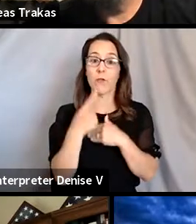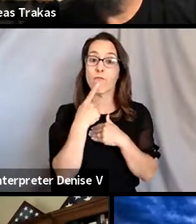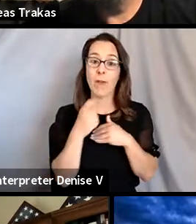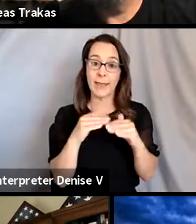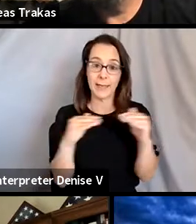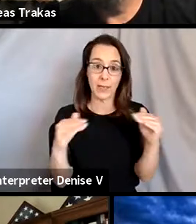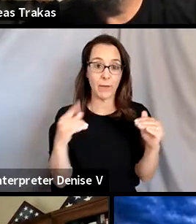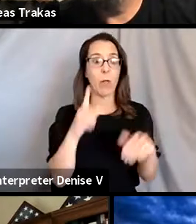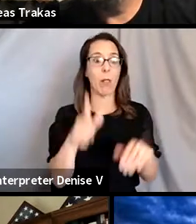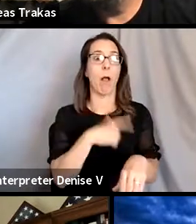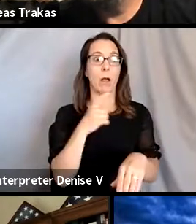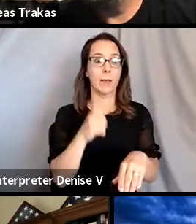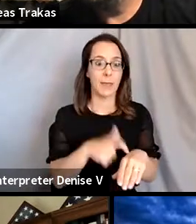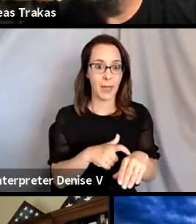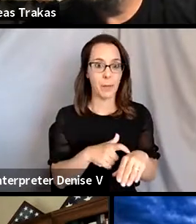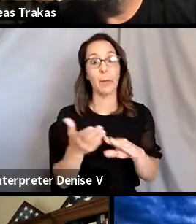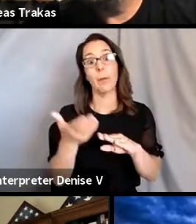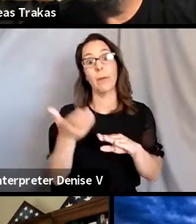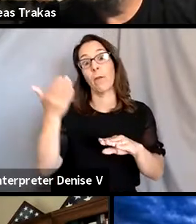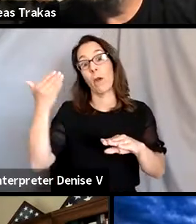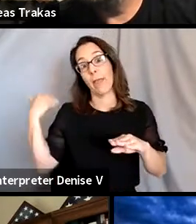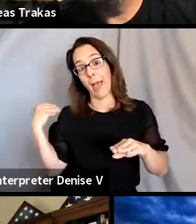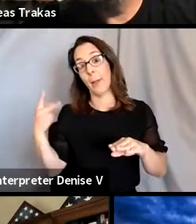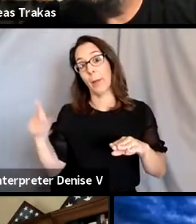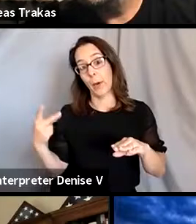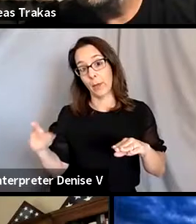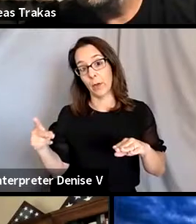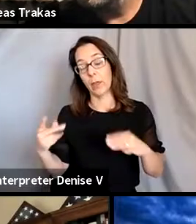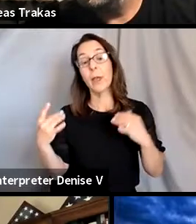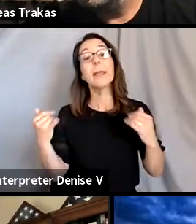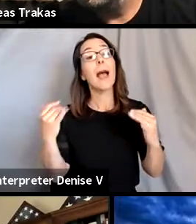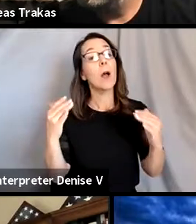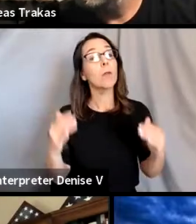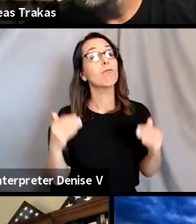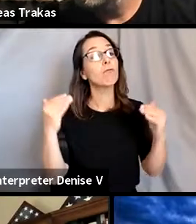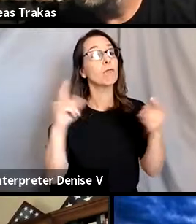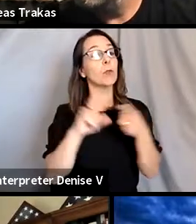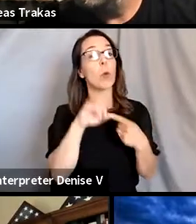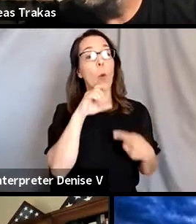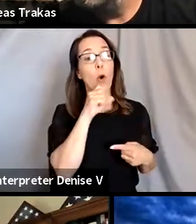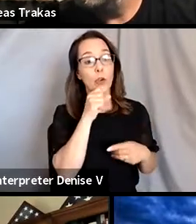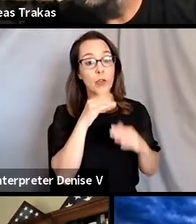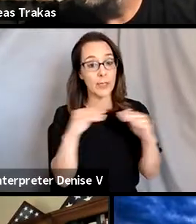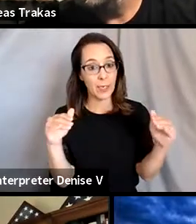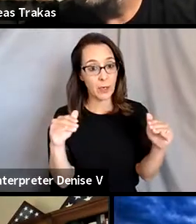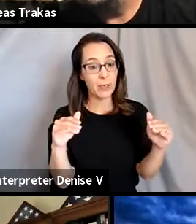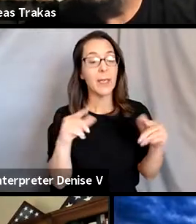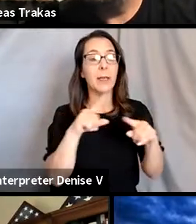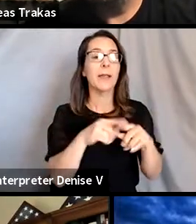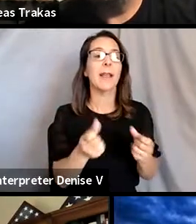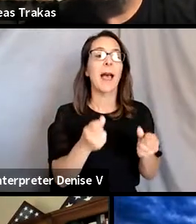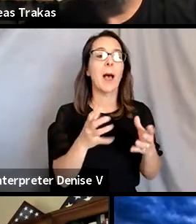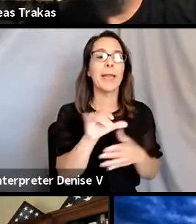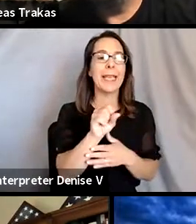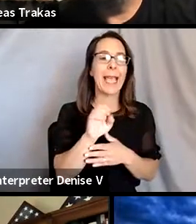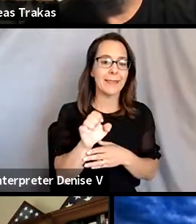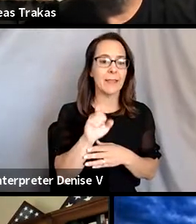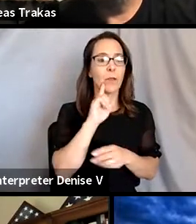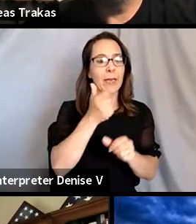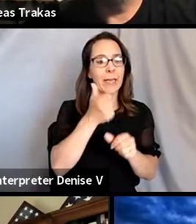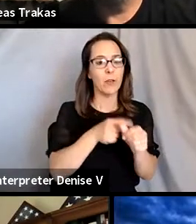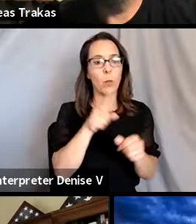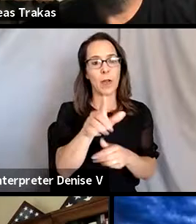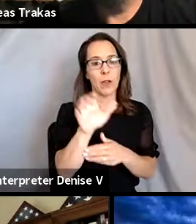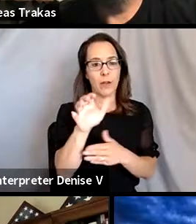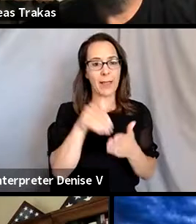that. Taking us into the orange tier, it's based on how many cases per 100,000 in the county. And since we're in